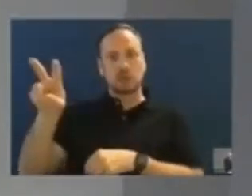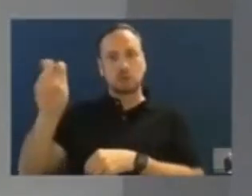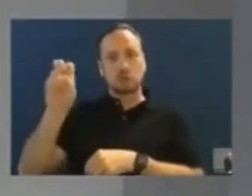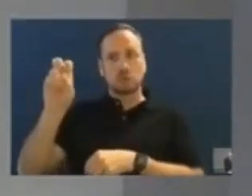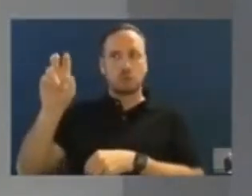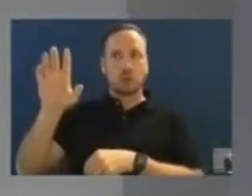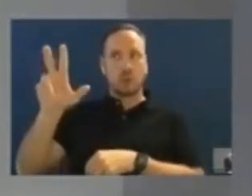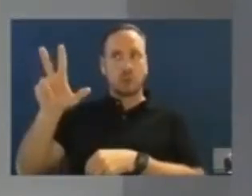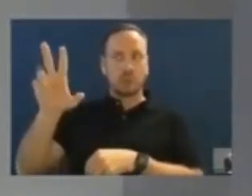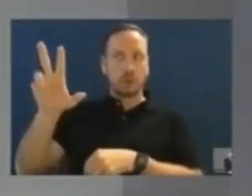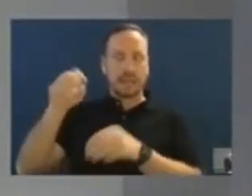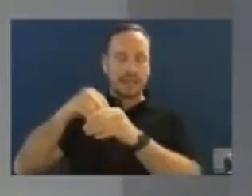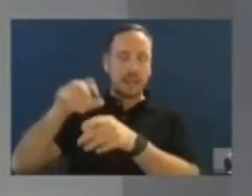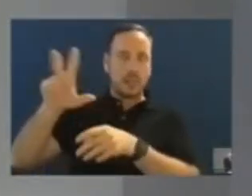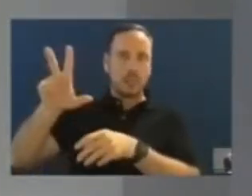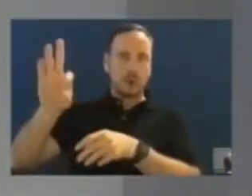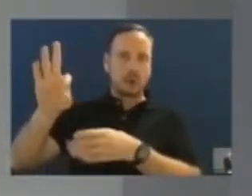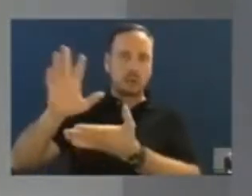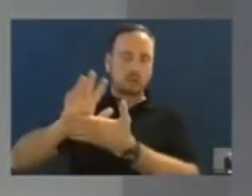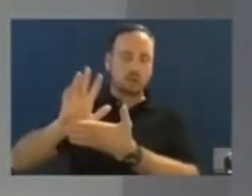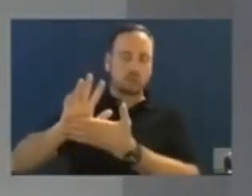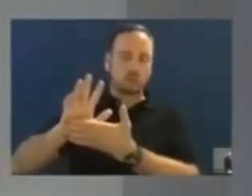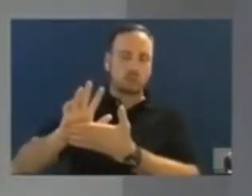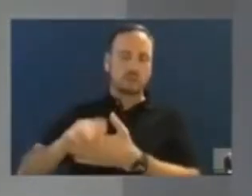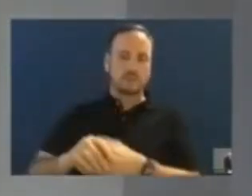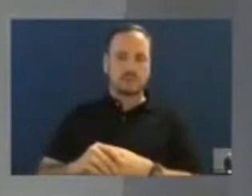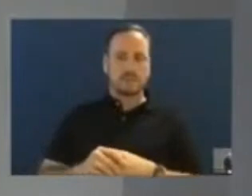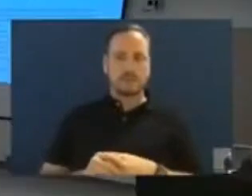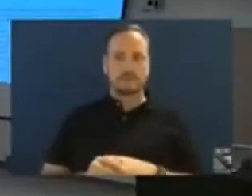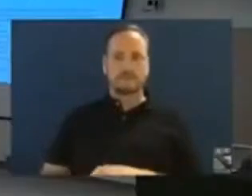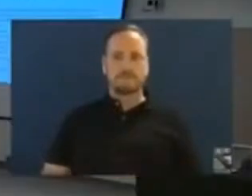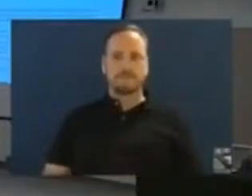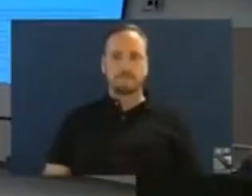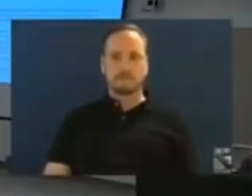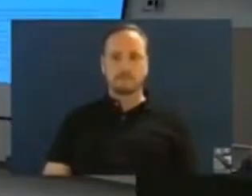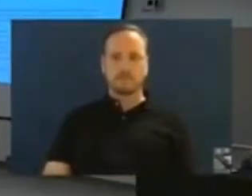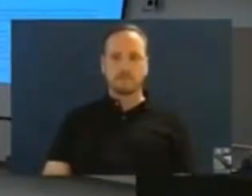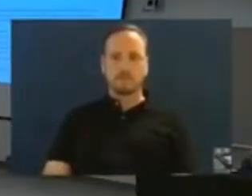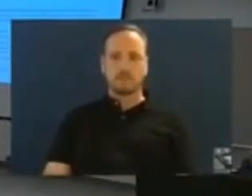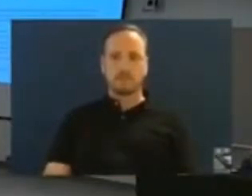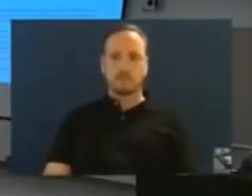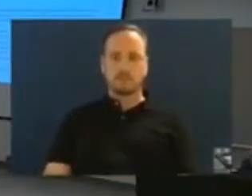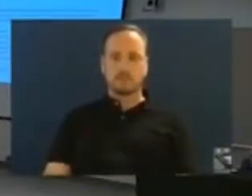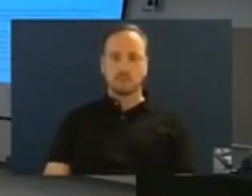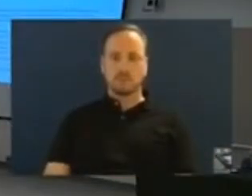Okay, thank you. Yes, sir. That's all. Okay, Mr. Schul, you're up.